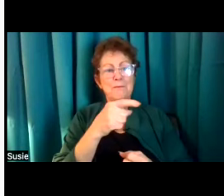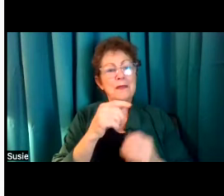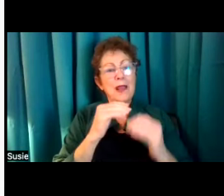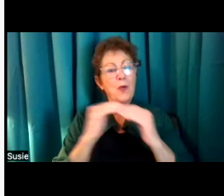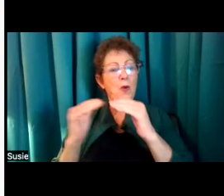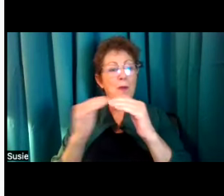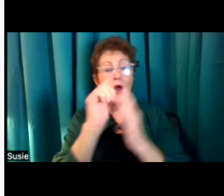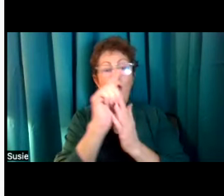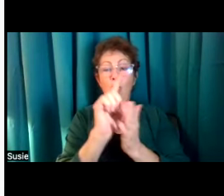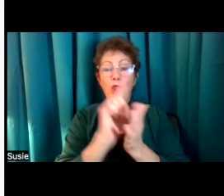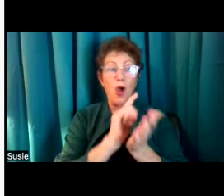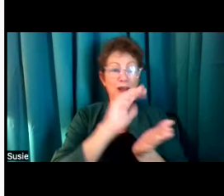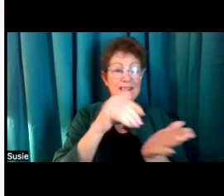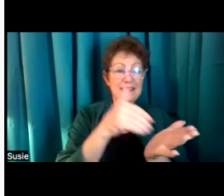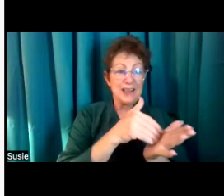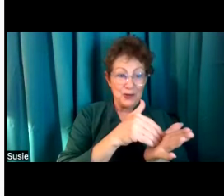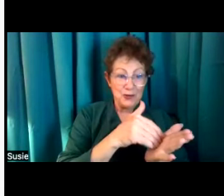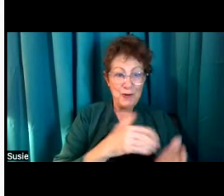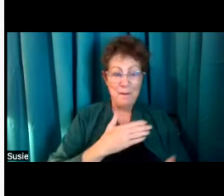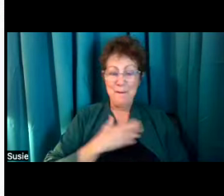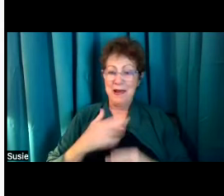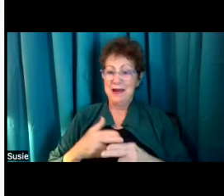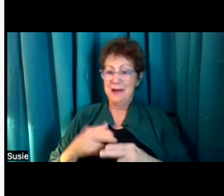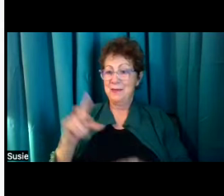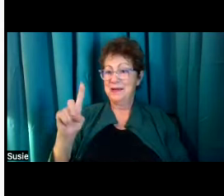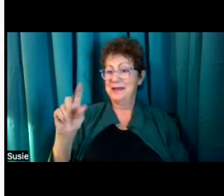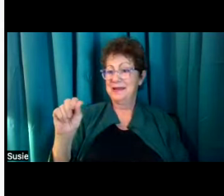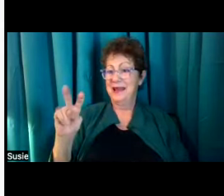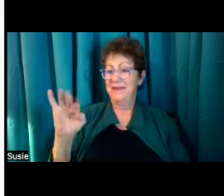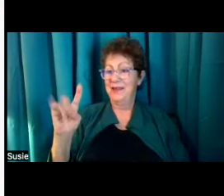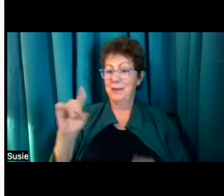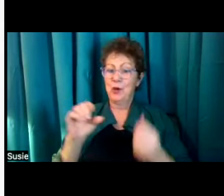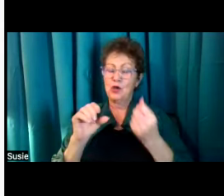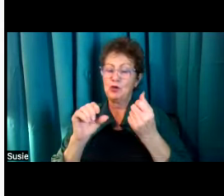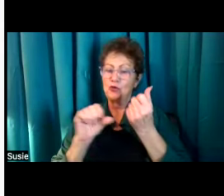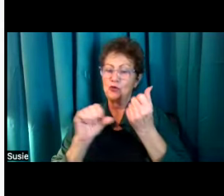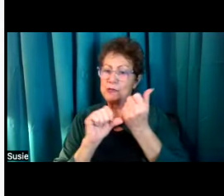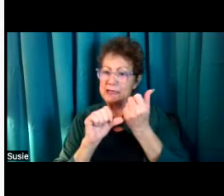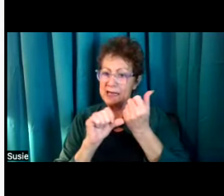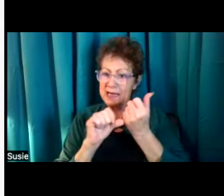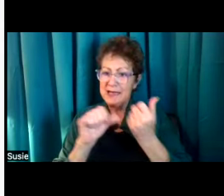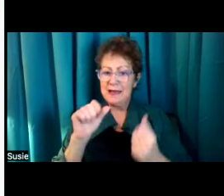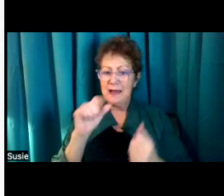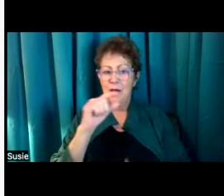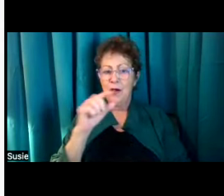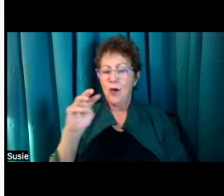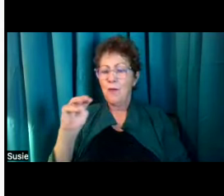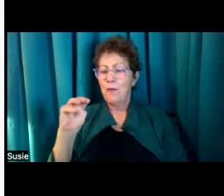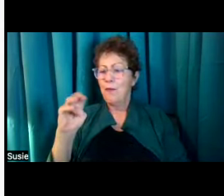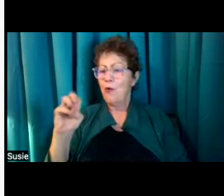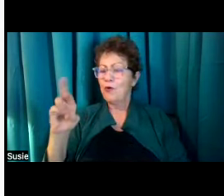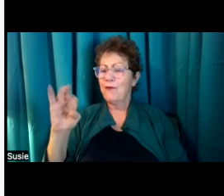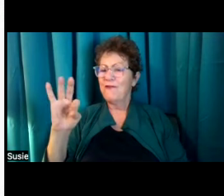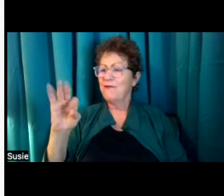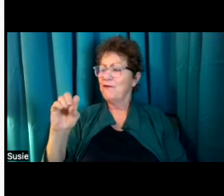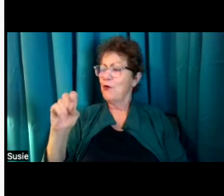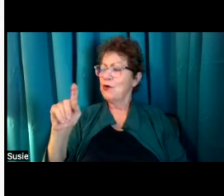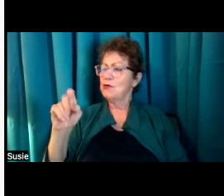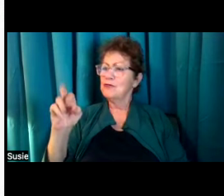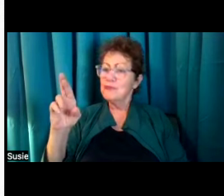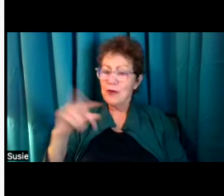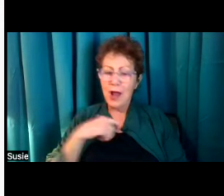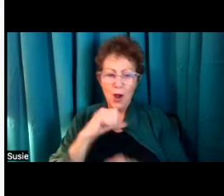Law Center. My name is Daniel Irvin. I'm an associate at Morrison Foerster, and I work quite